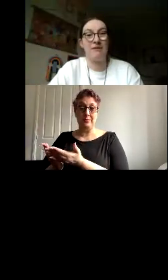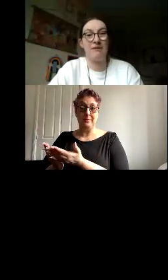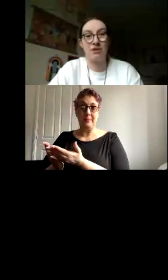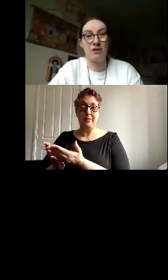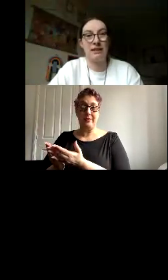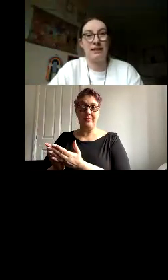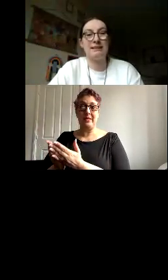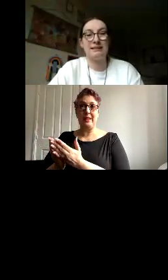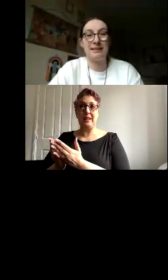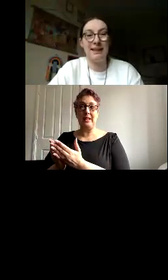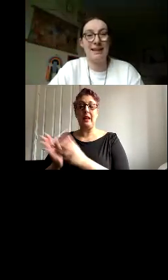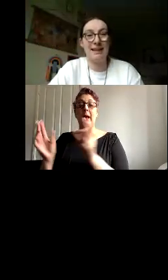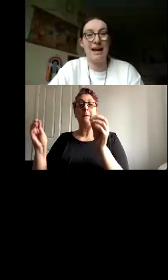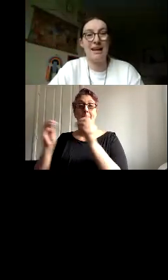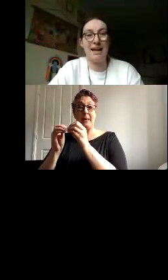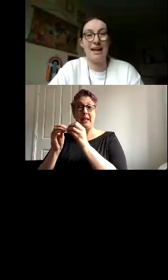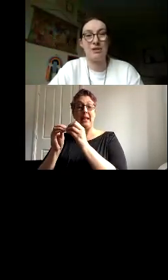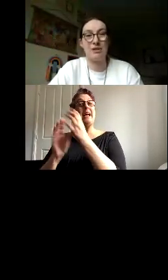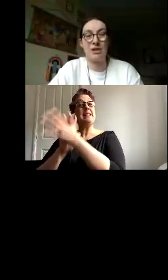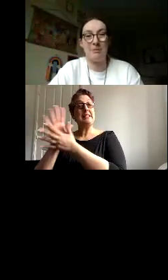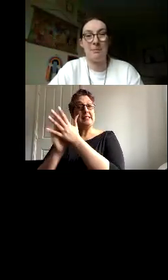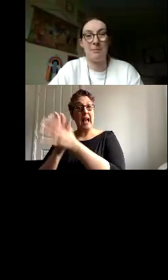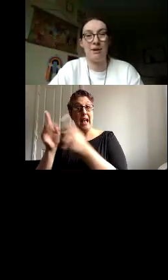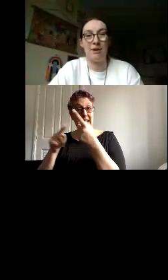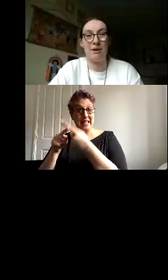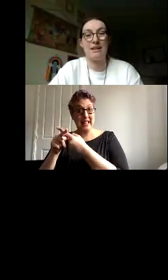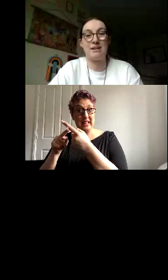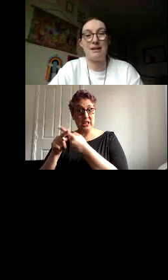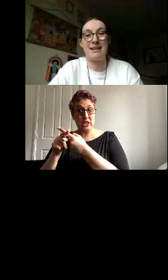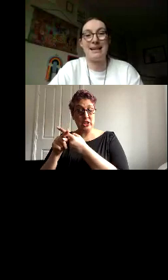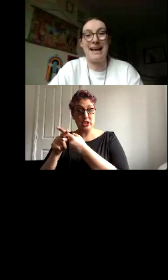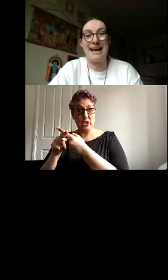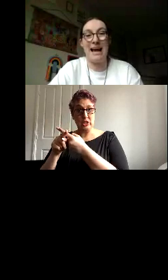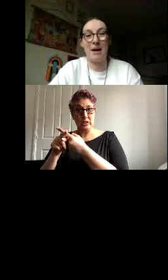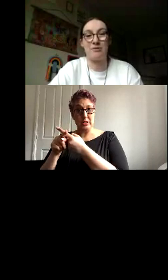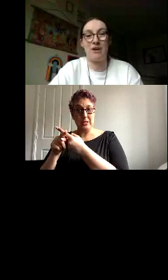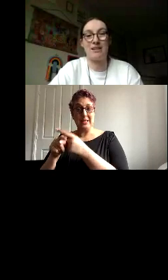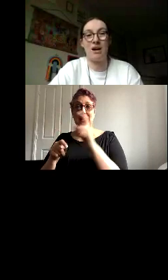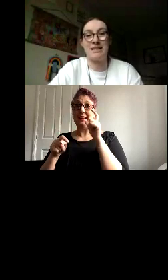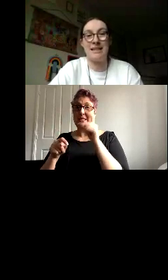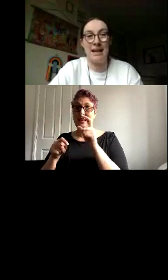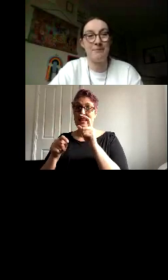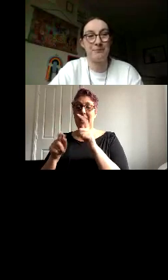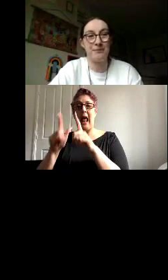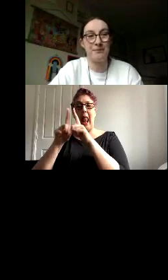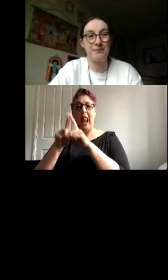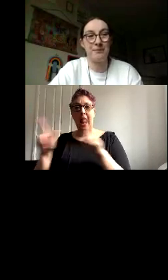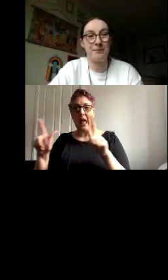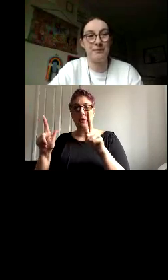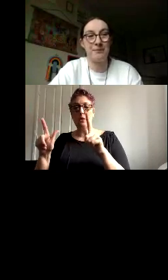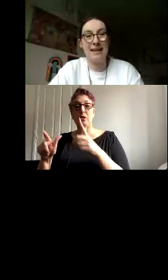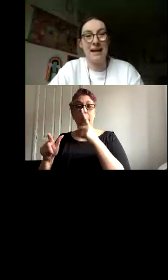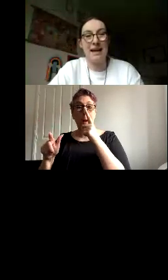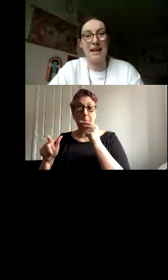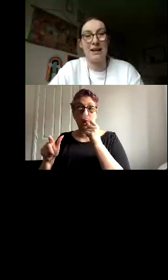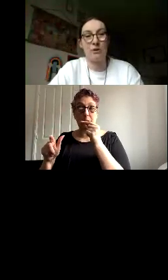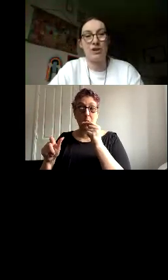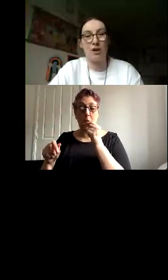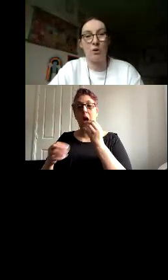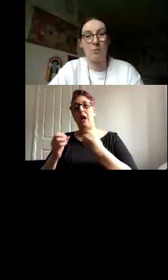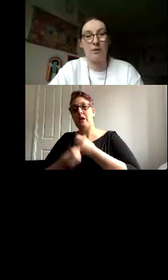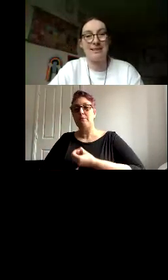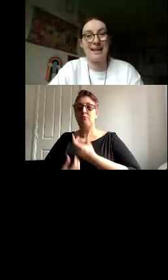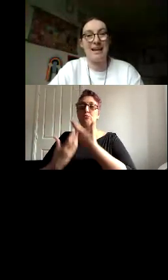of English. C, a language capable of expressing any abstract idea. D, a